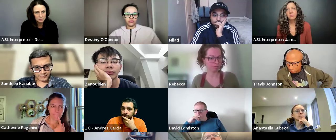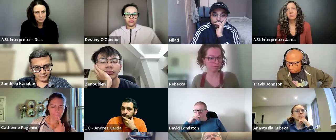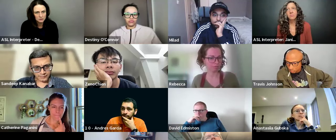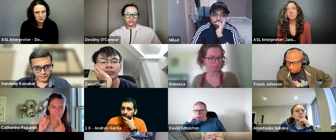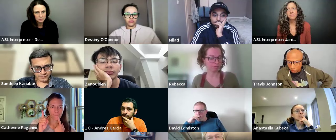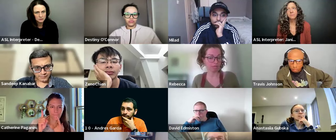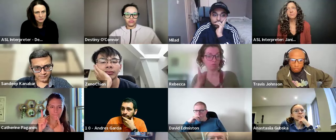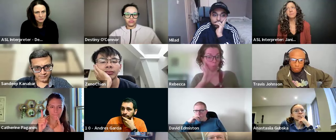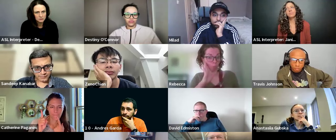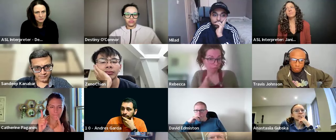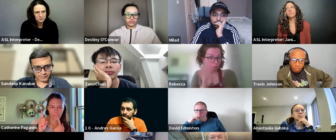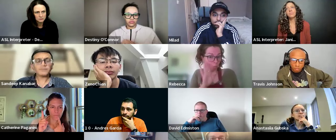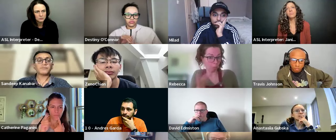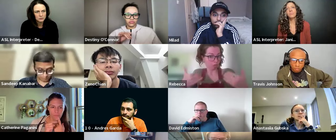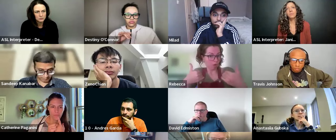well?